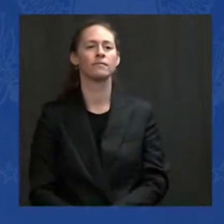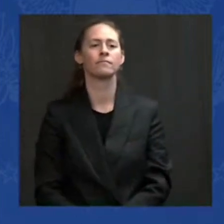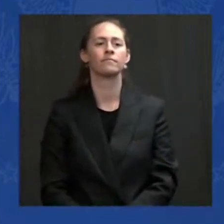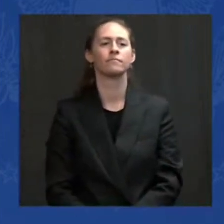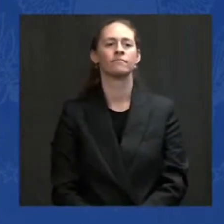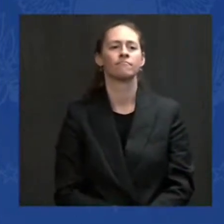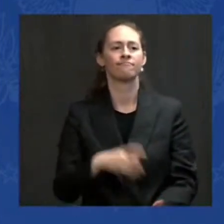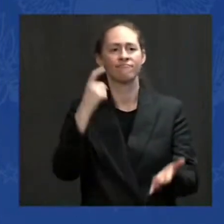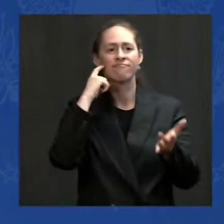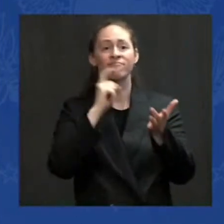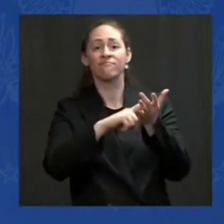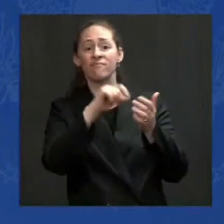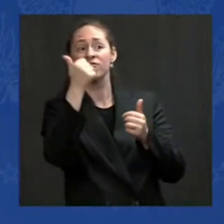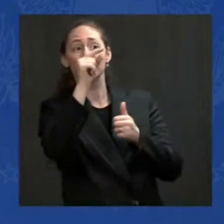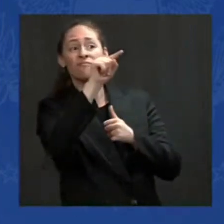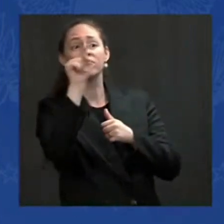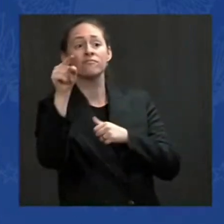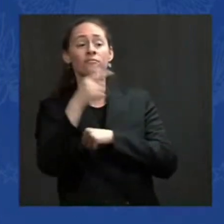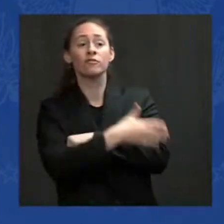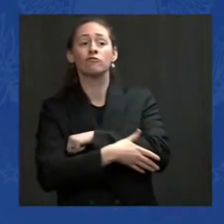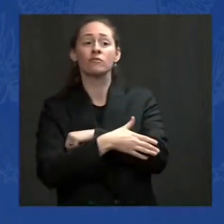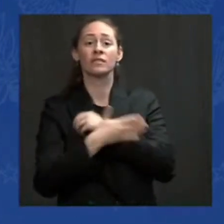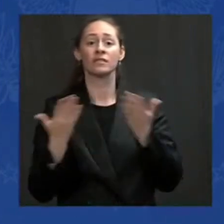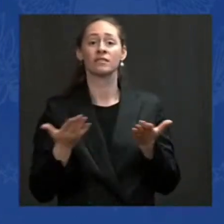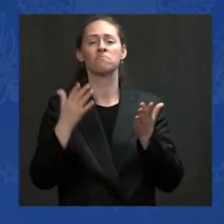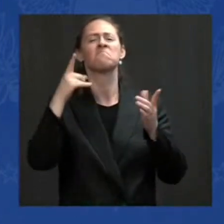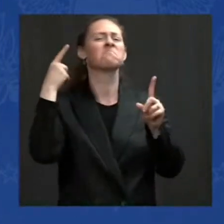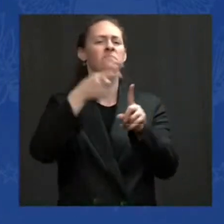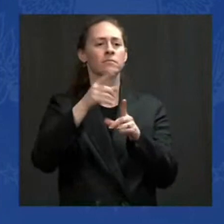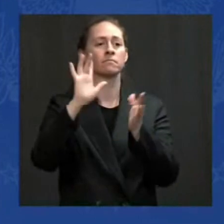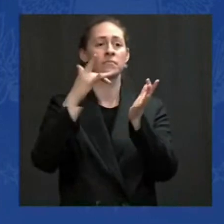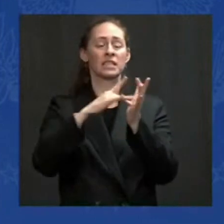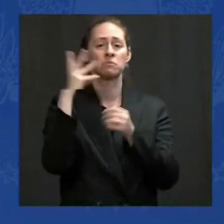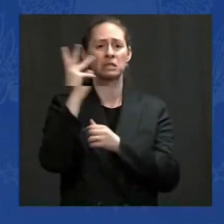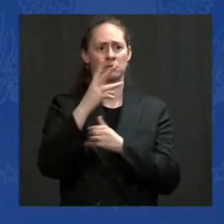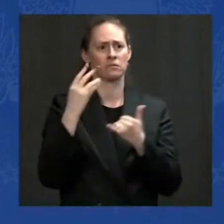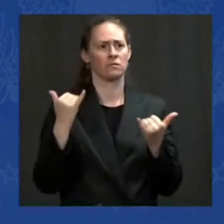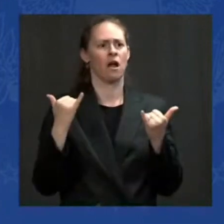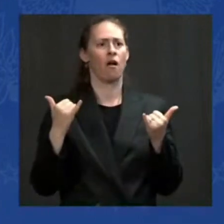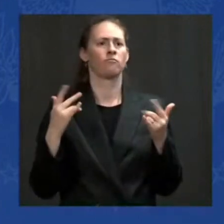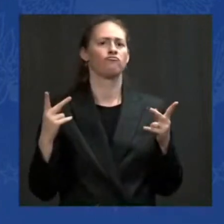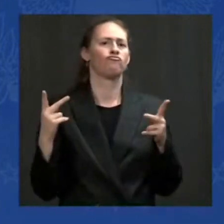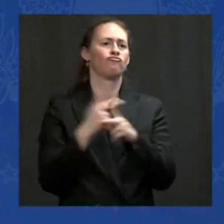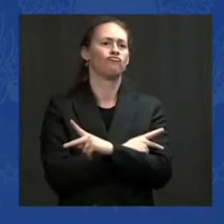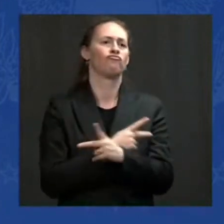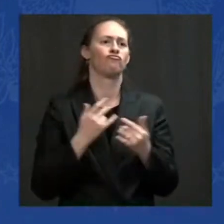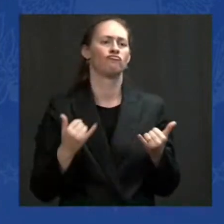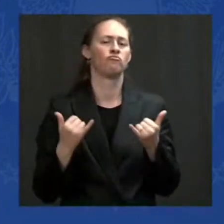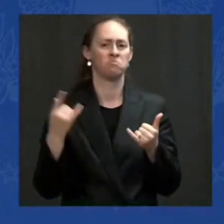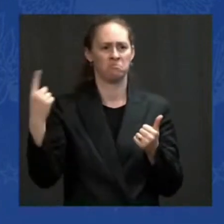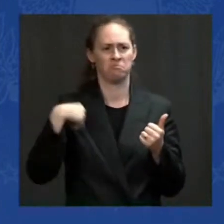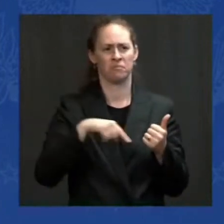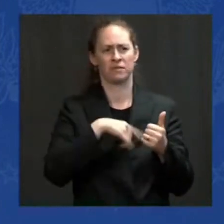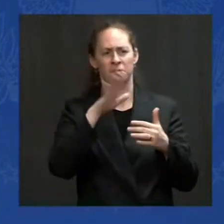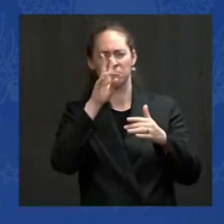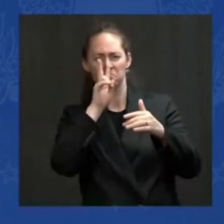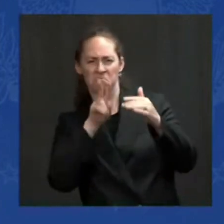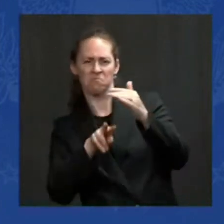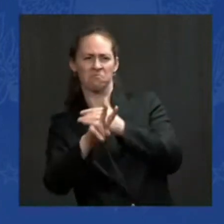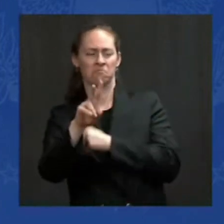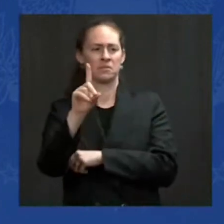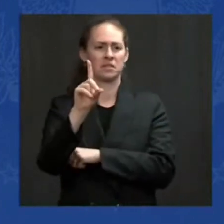example, in parts of the Midwest and Upper Mountain states, CDC's early sequence data suggests the Delta variant accounts for